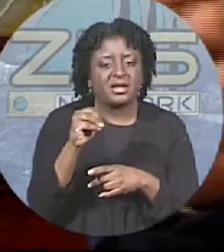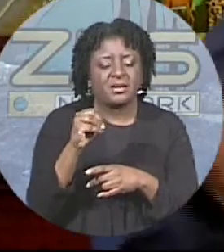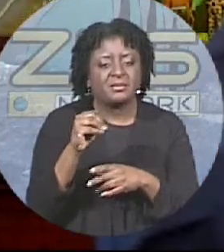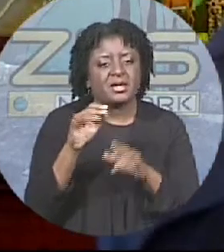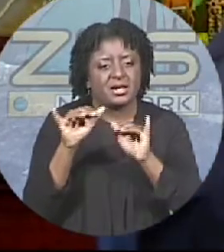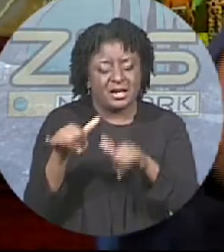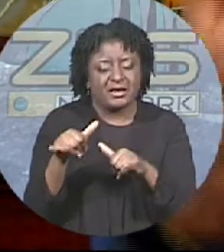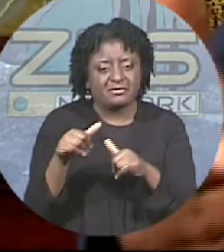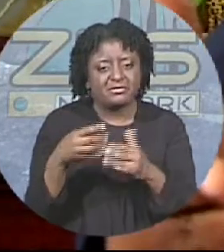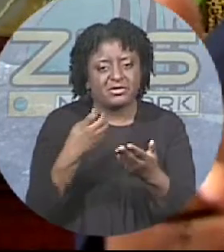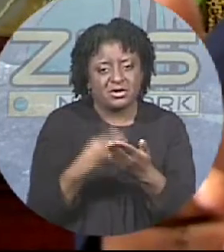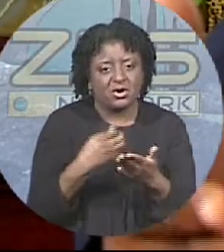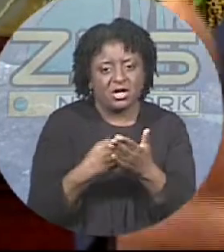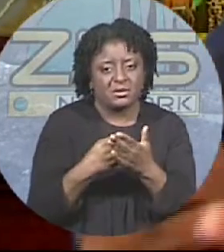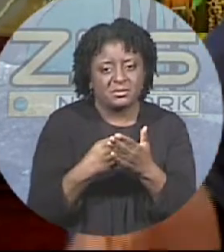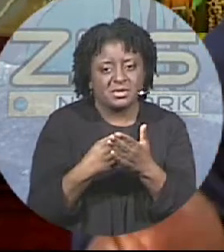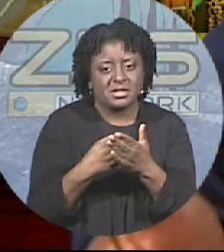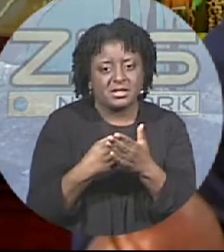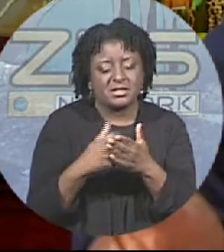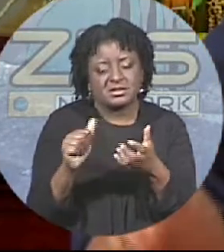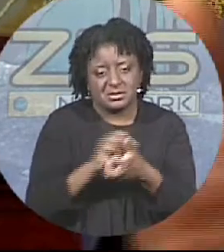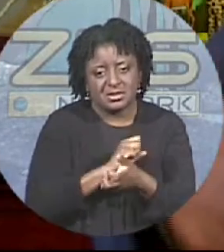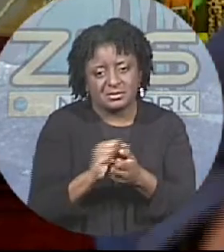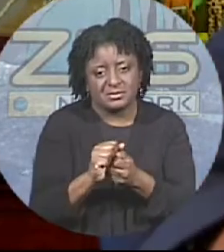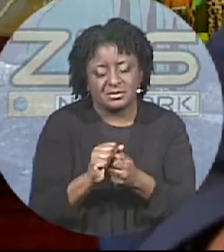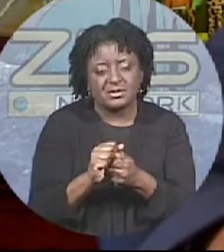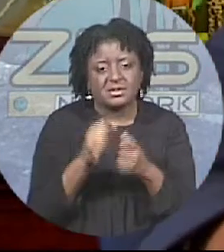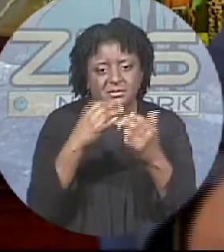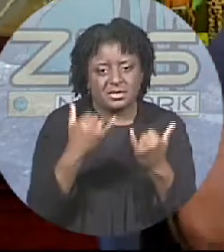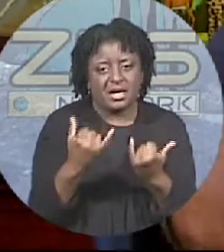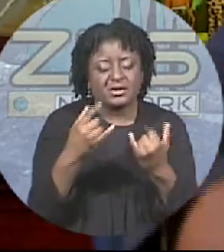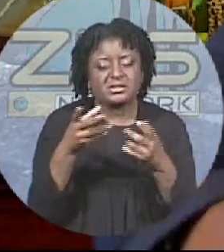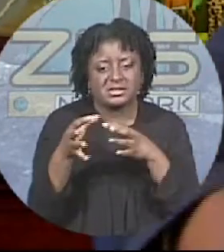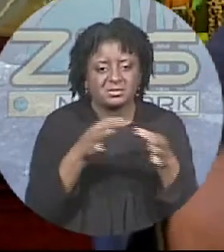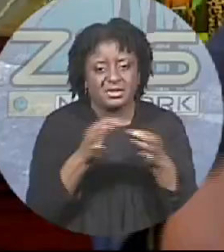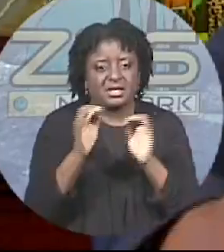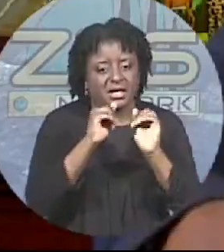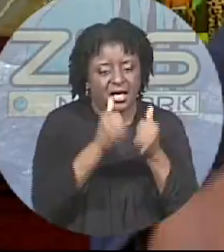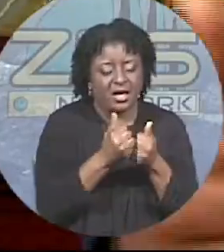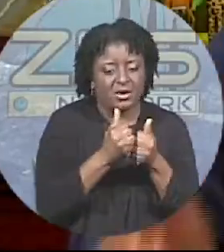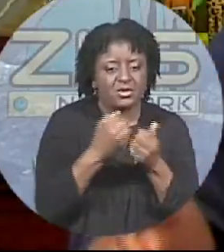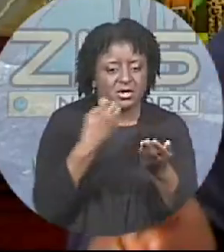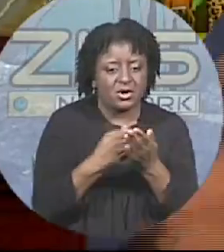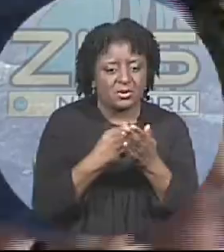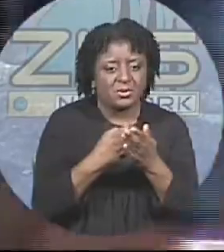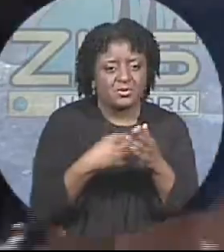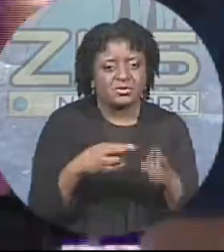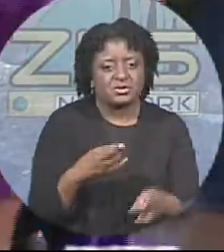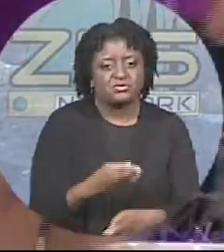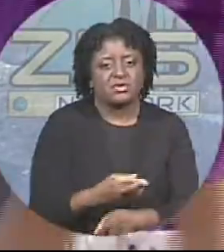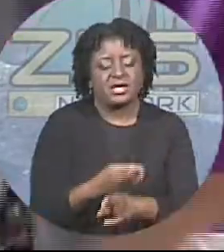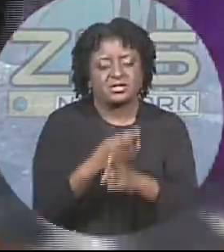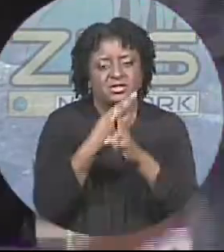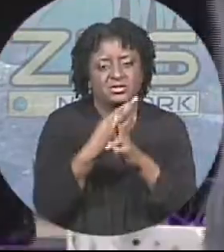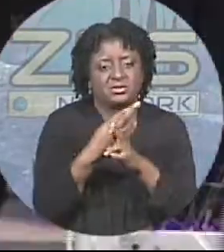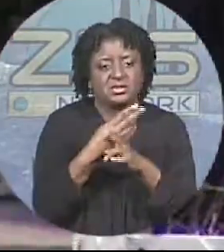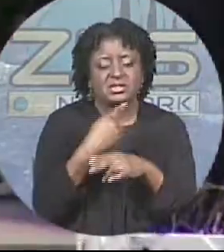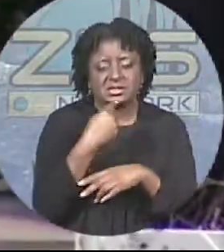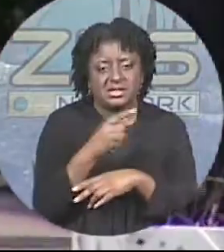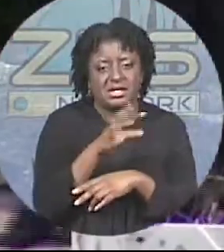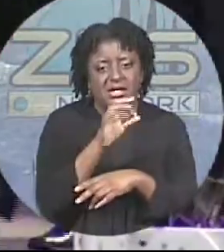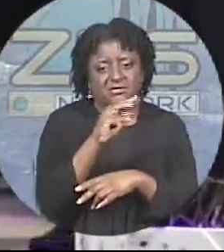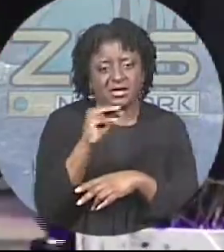wheelchair, and now he's complaining about how the economy was rescued. He says the FNM also left the economy on an unstable